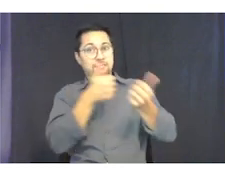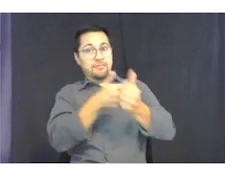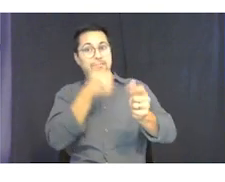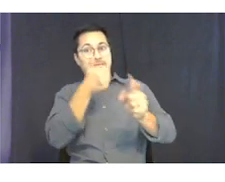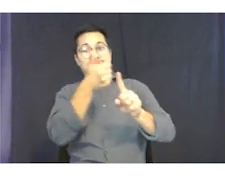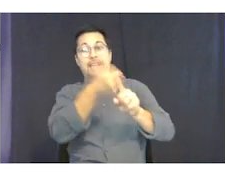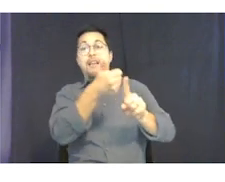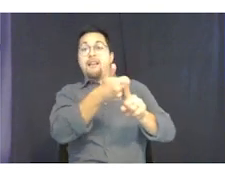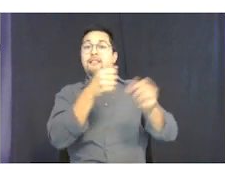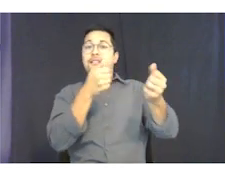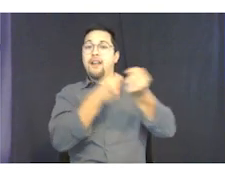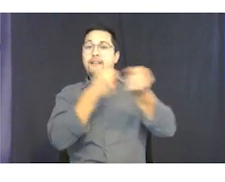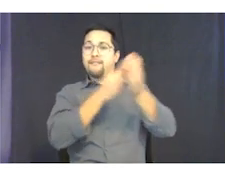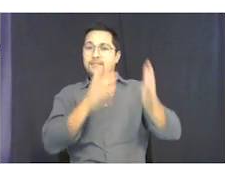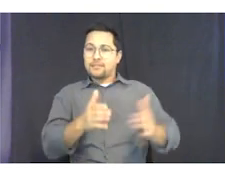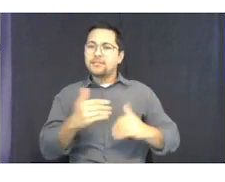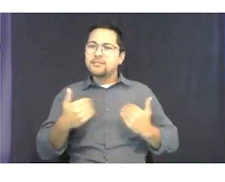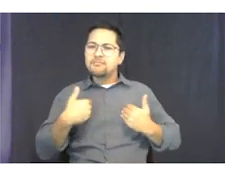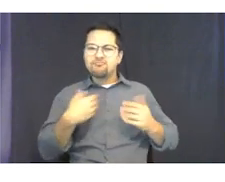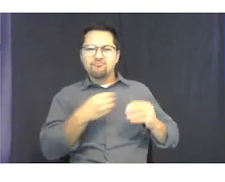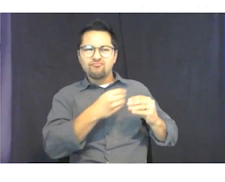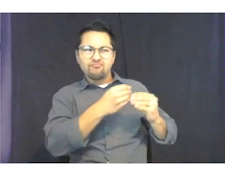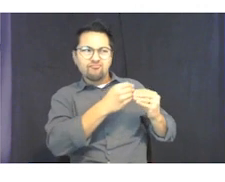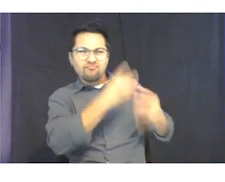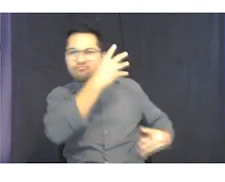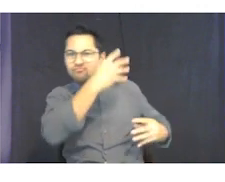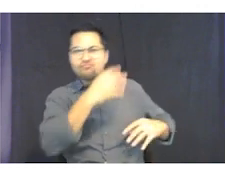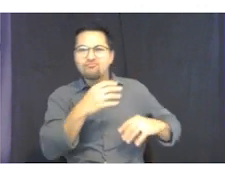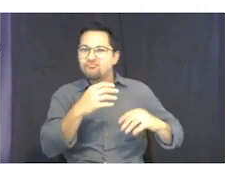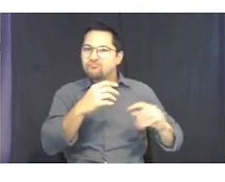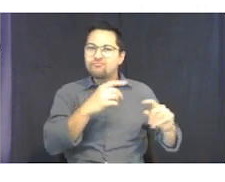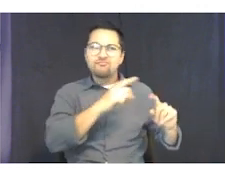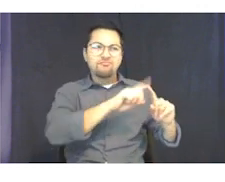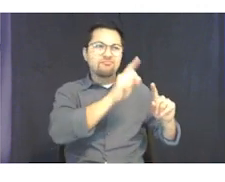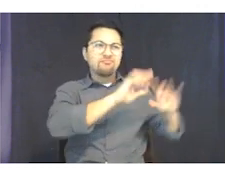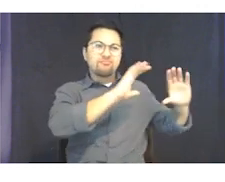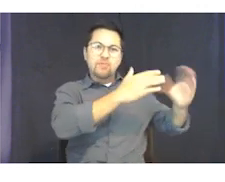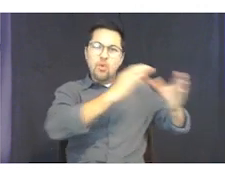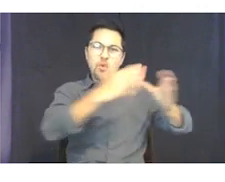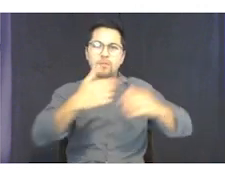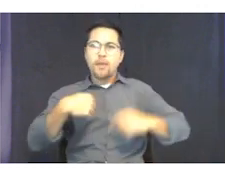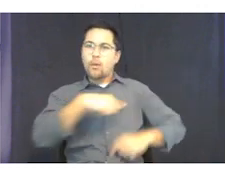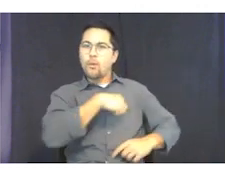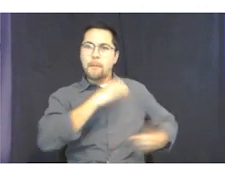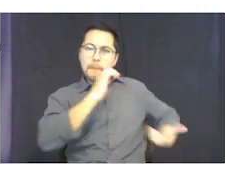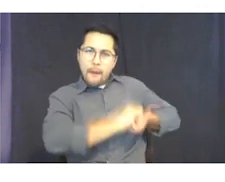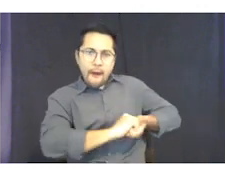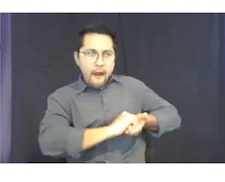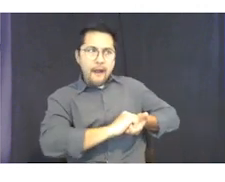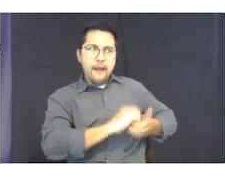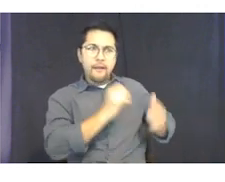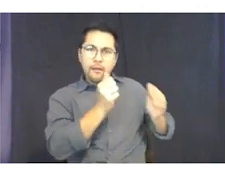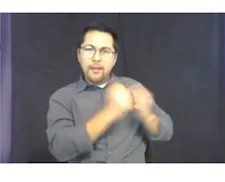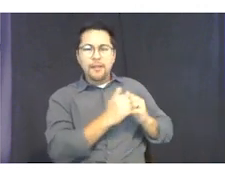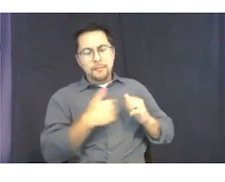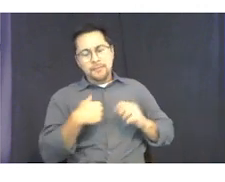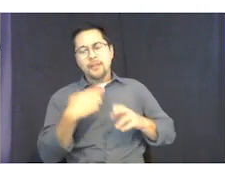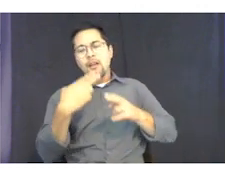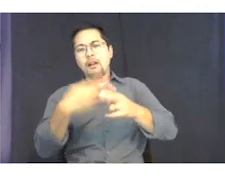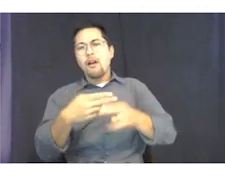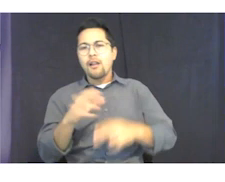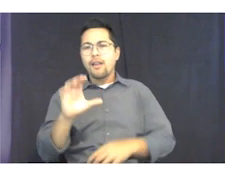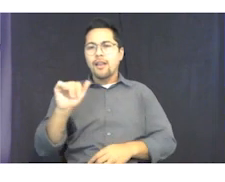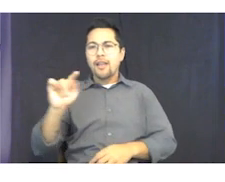host of self-advocate networks that we've been partnering with in order to collaborate. I call it catch